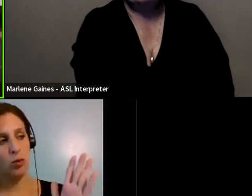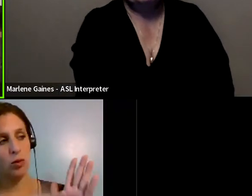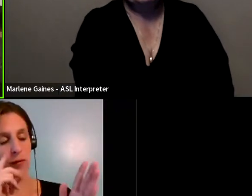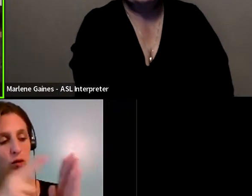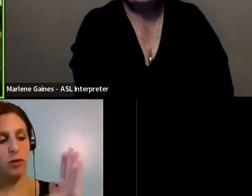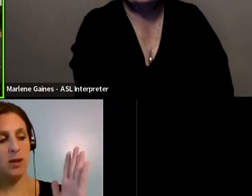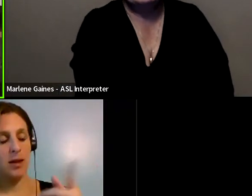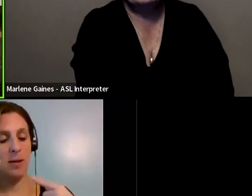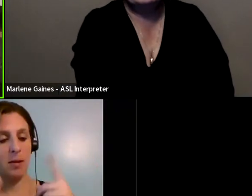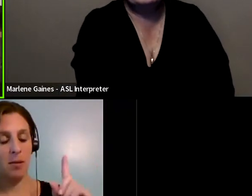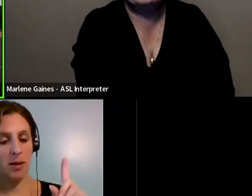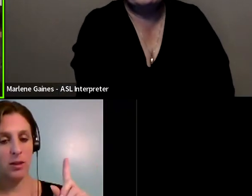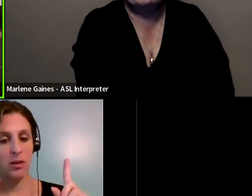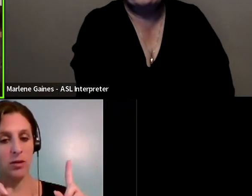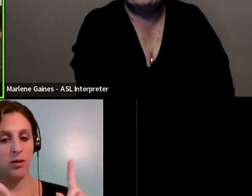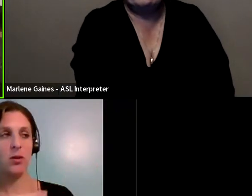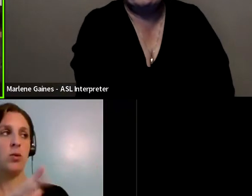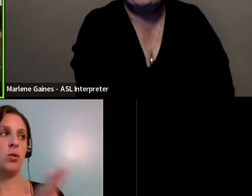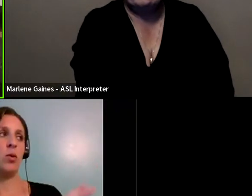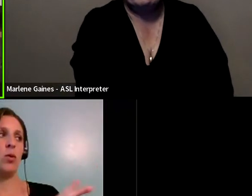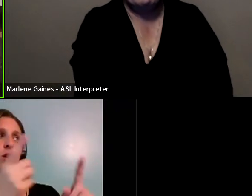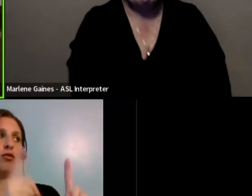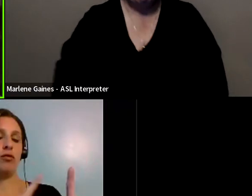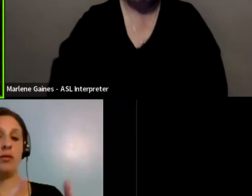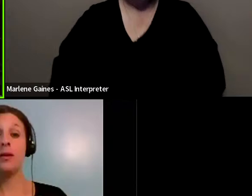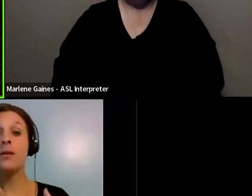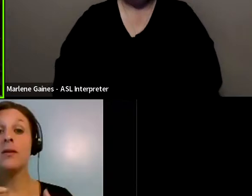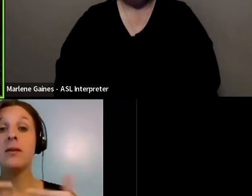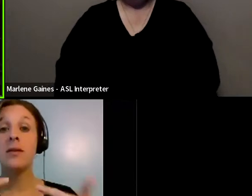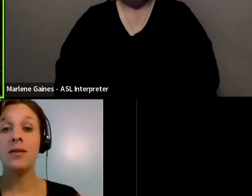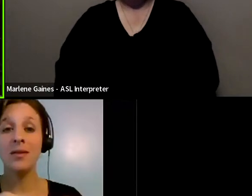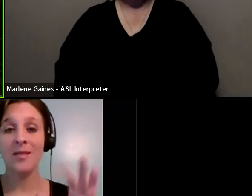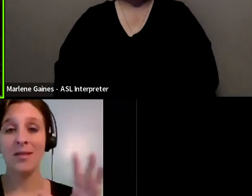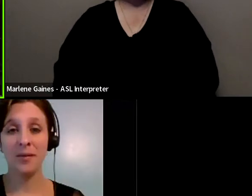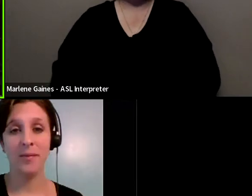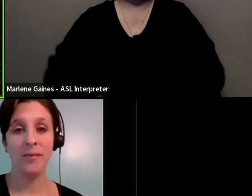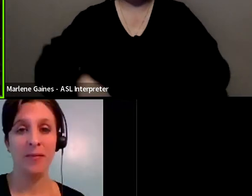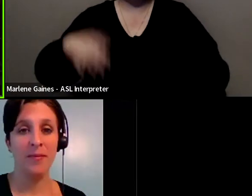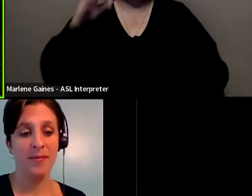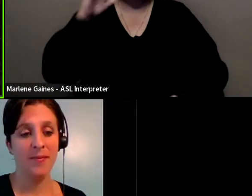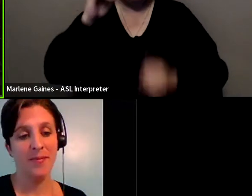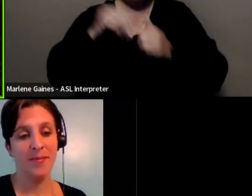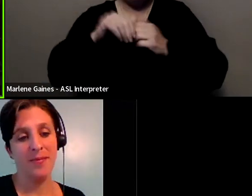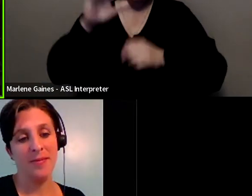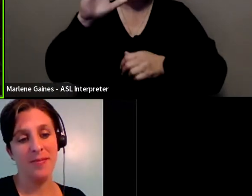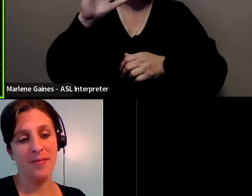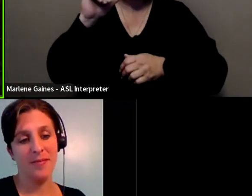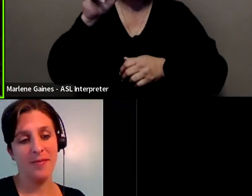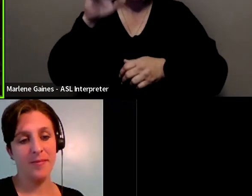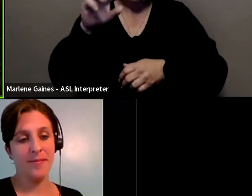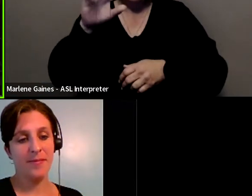that proclamation. Totally agree. Can I just add? Yeah. I know with Cesar Chavez Day and